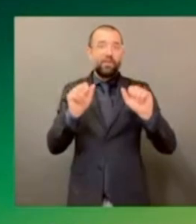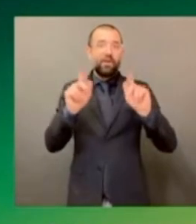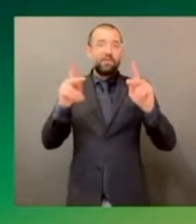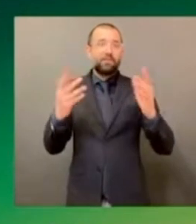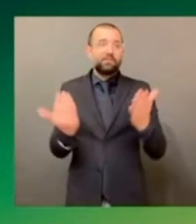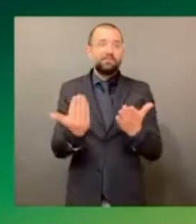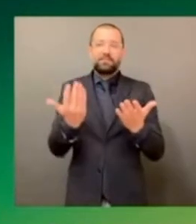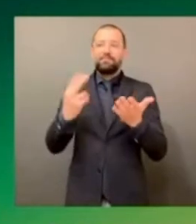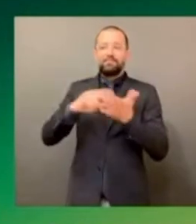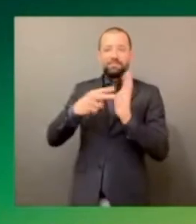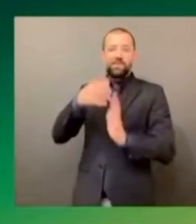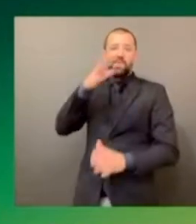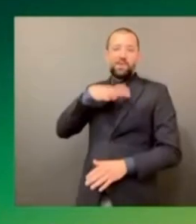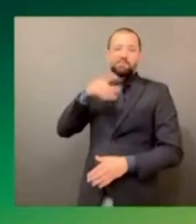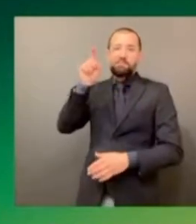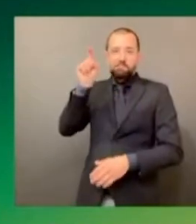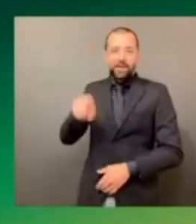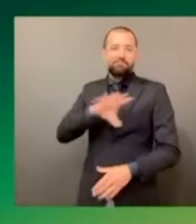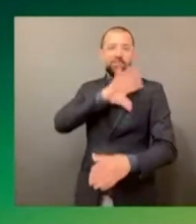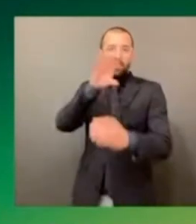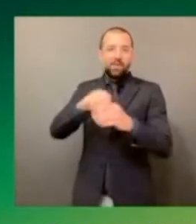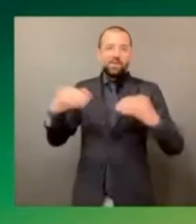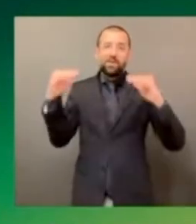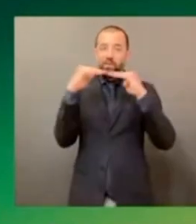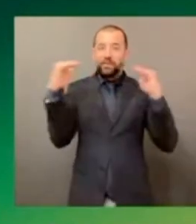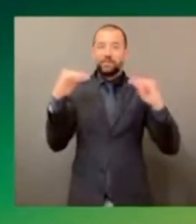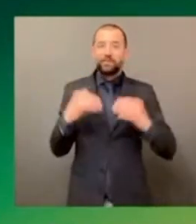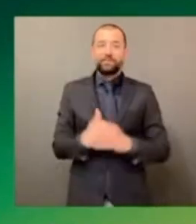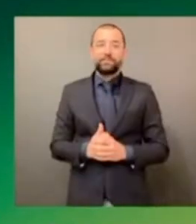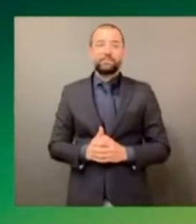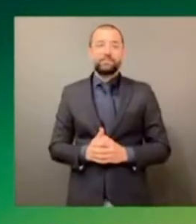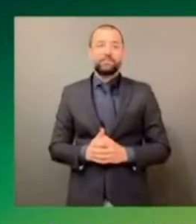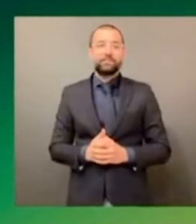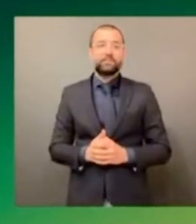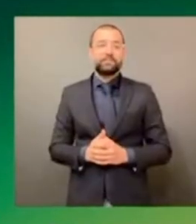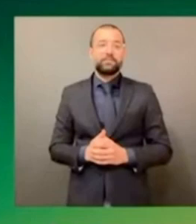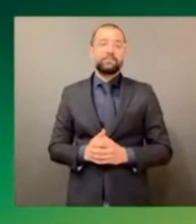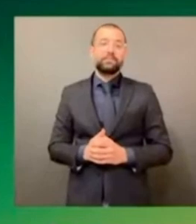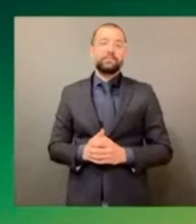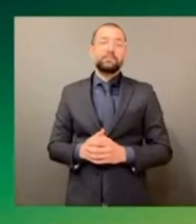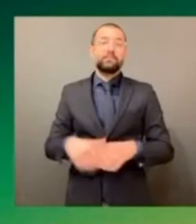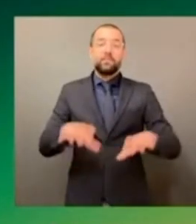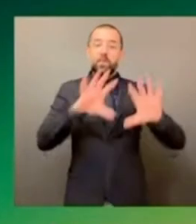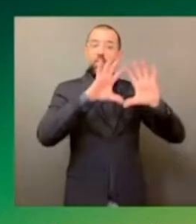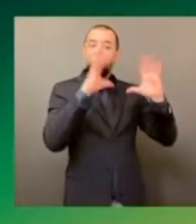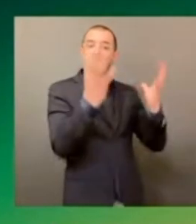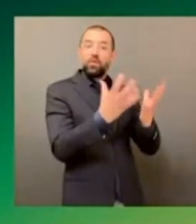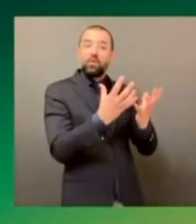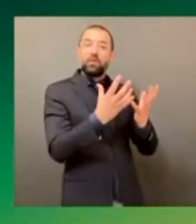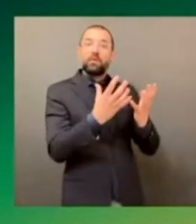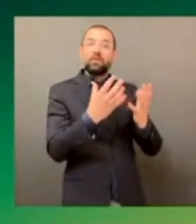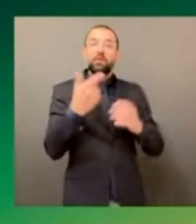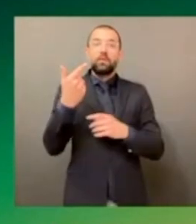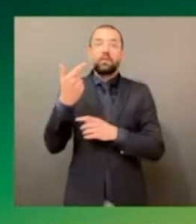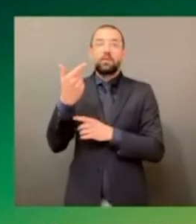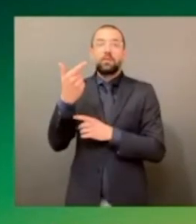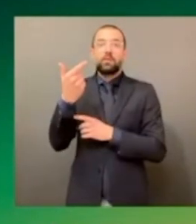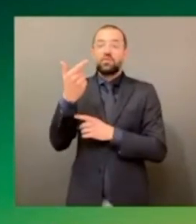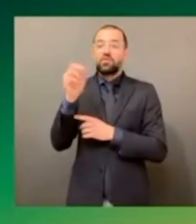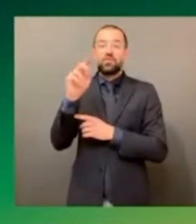However, we see gender disparities around the world, including in the United